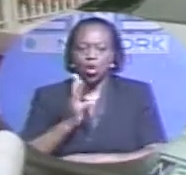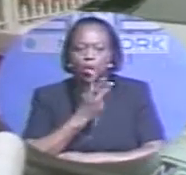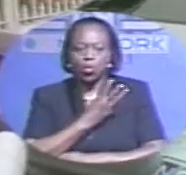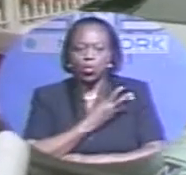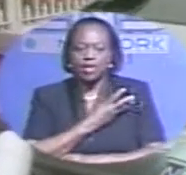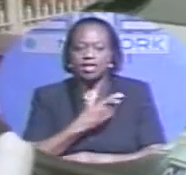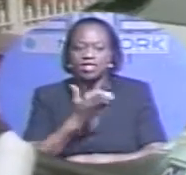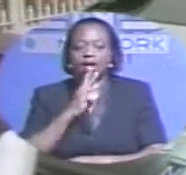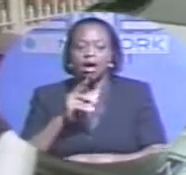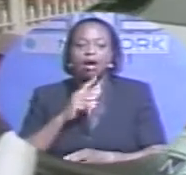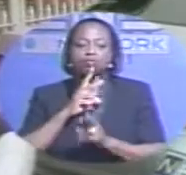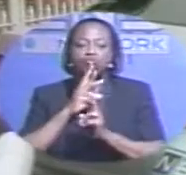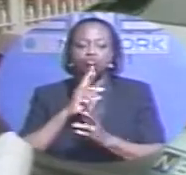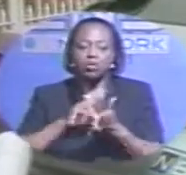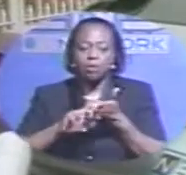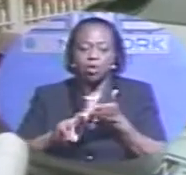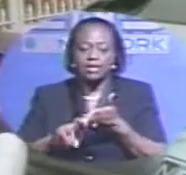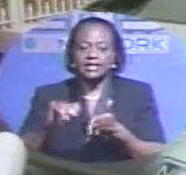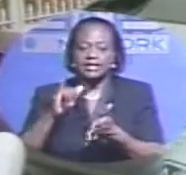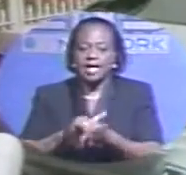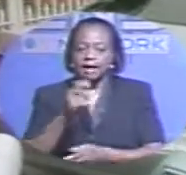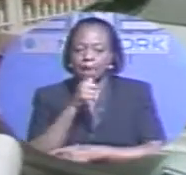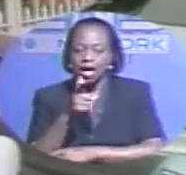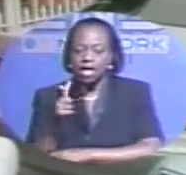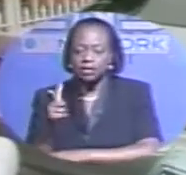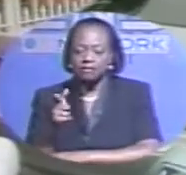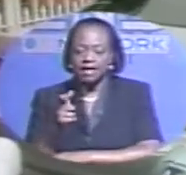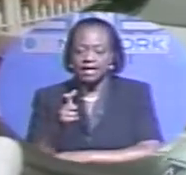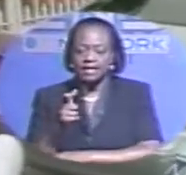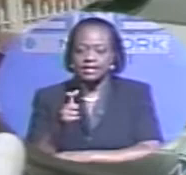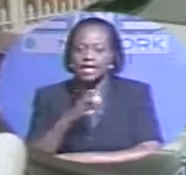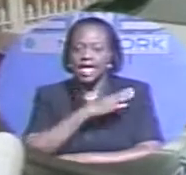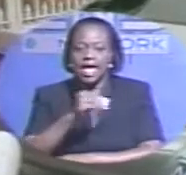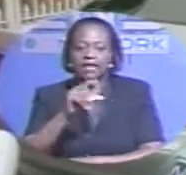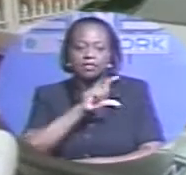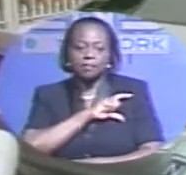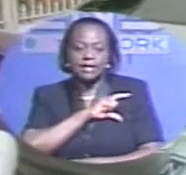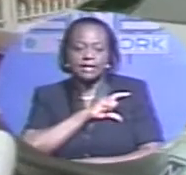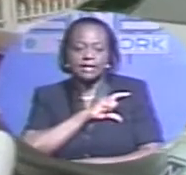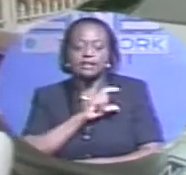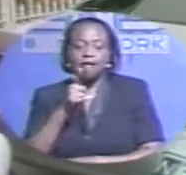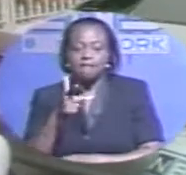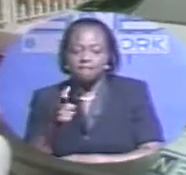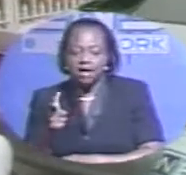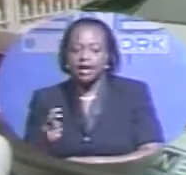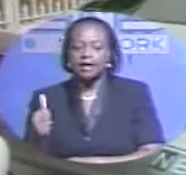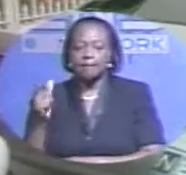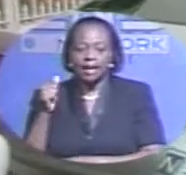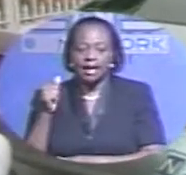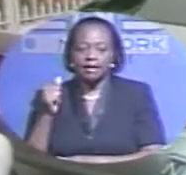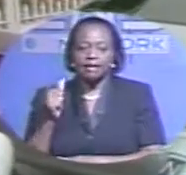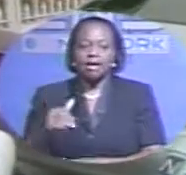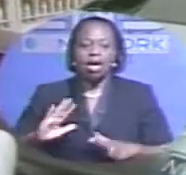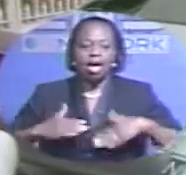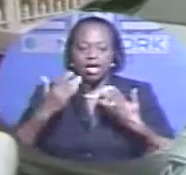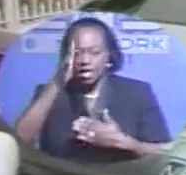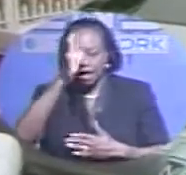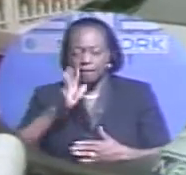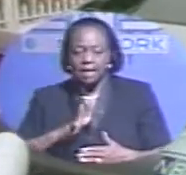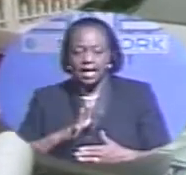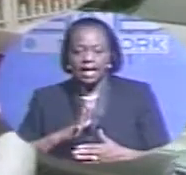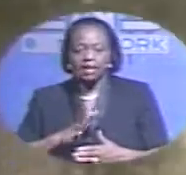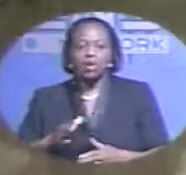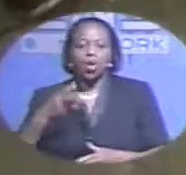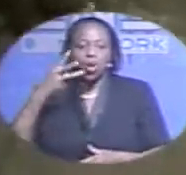There are reports that gunshots were fired and officers returned fire. Thus, a young man was